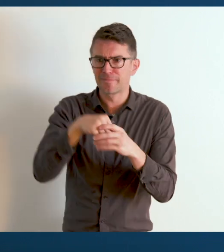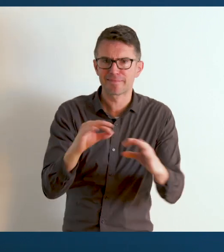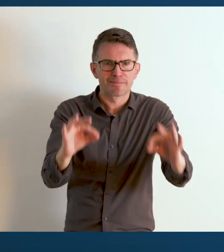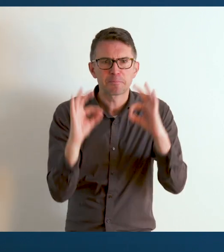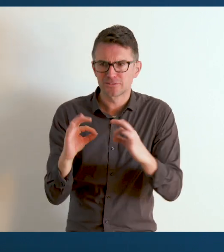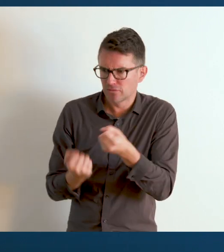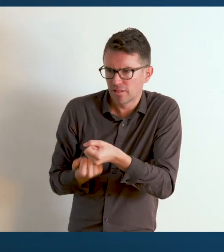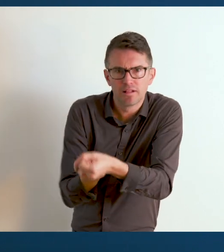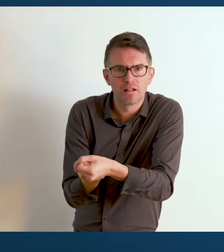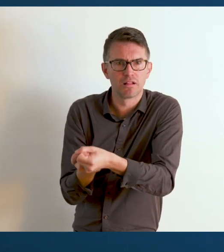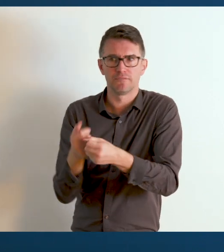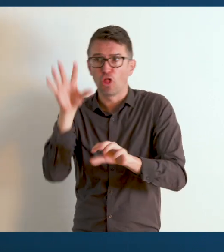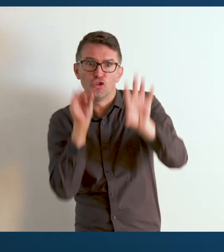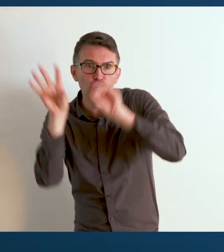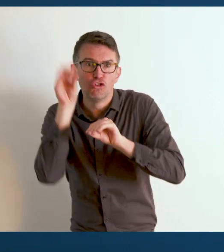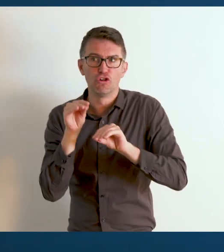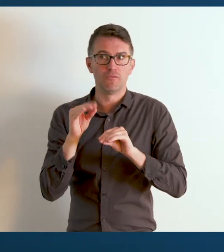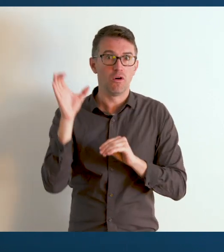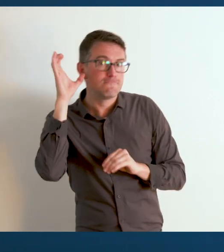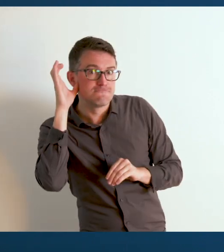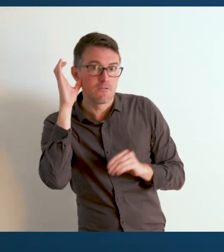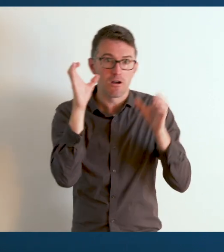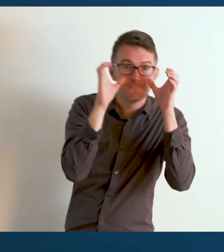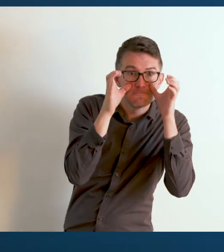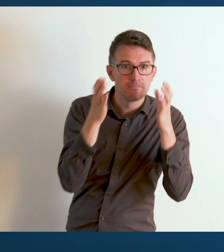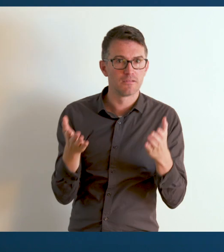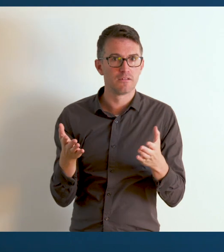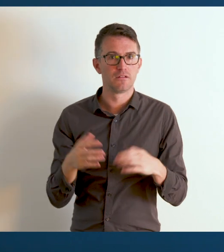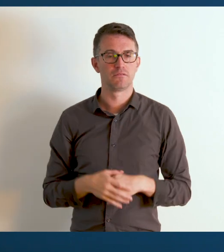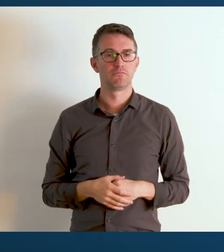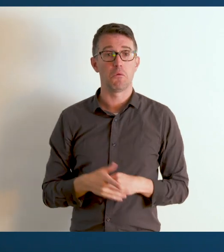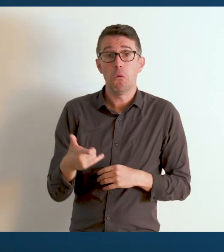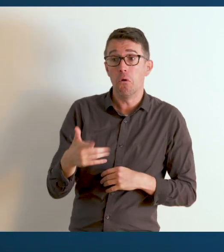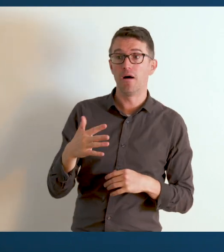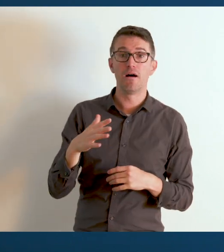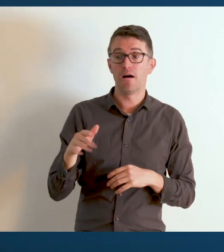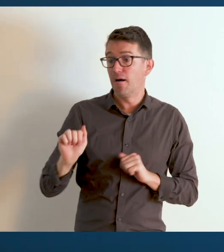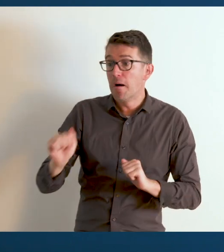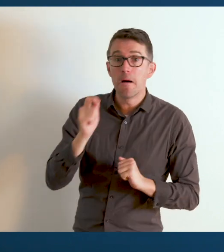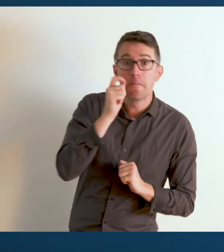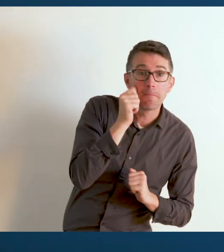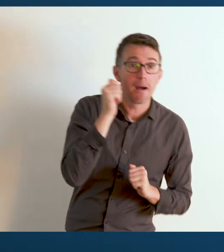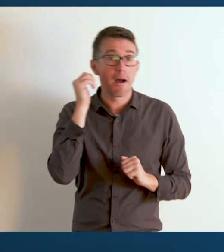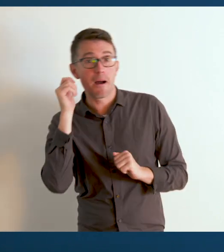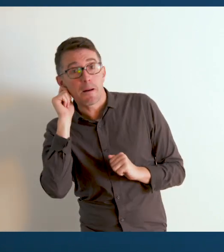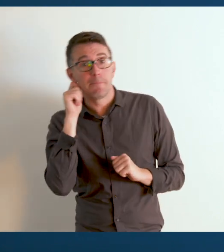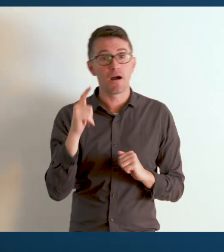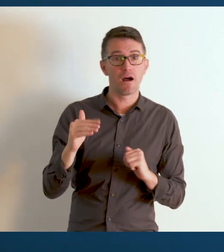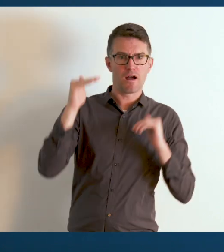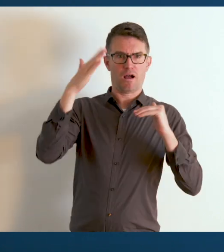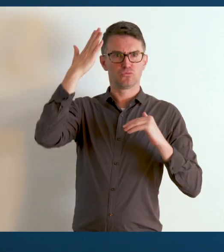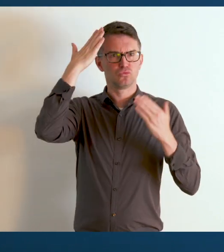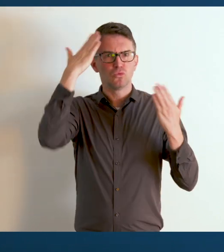that learning mode, that's when parents learn that there may be decreased vision or decreased